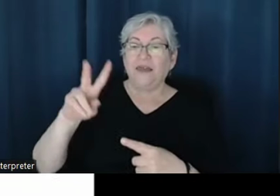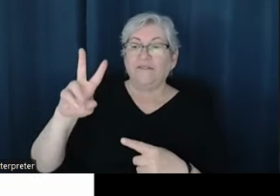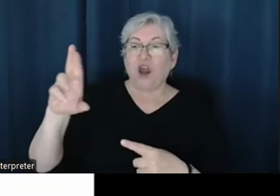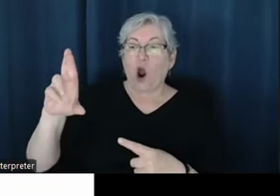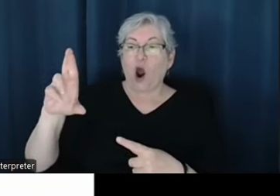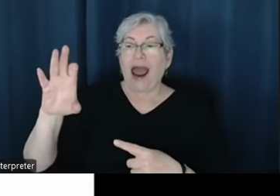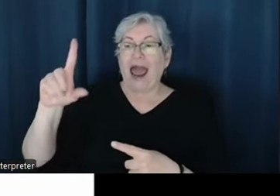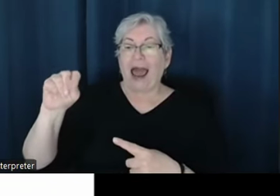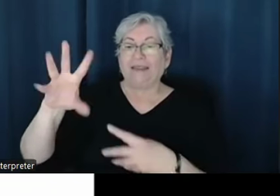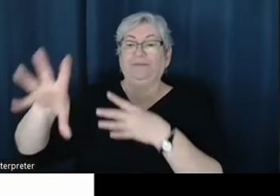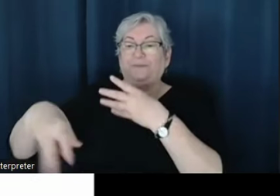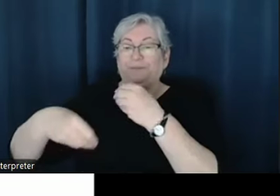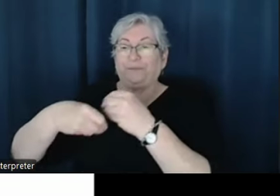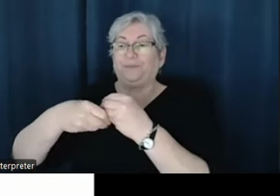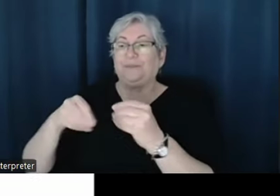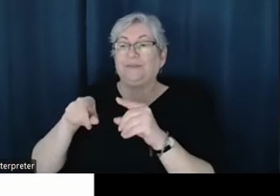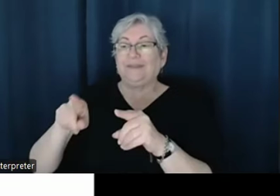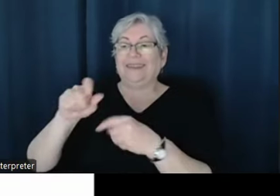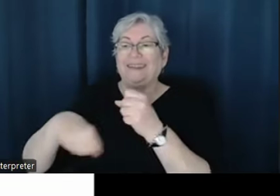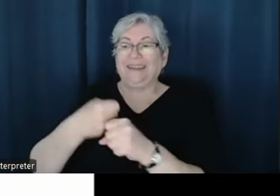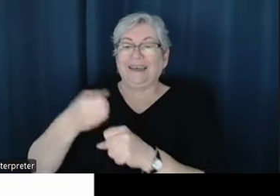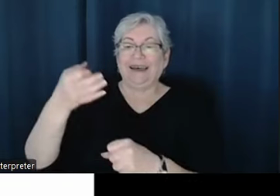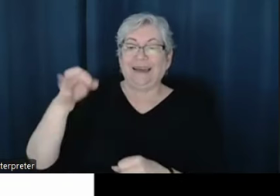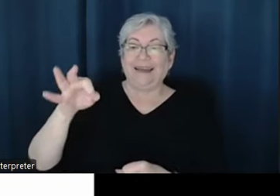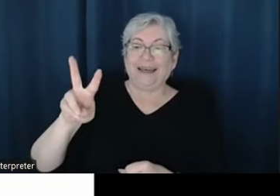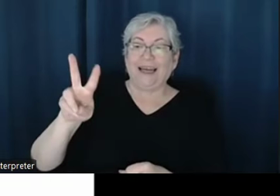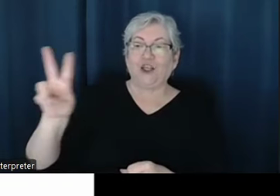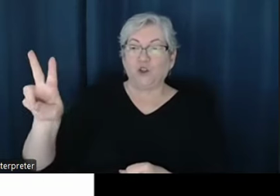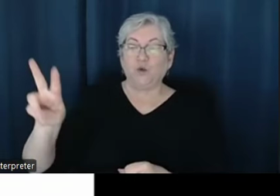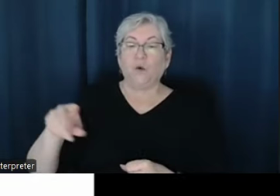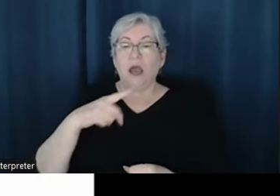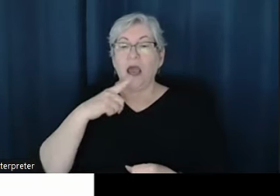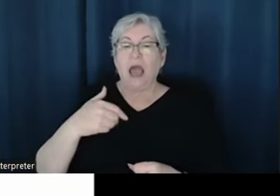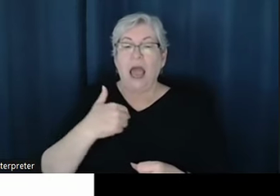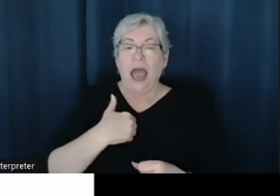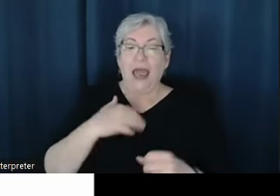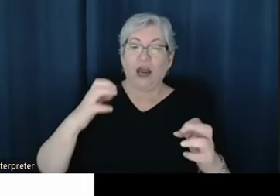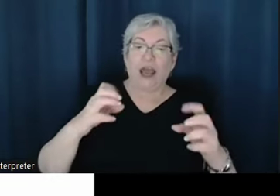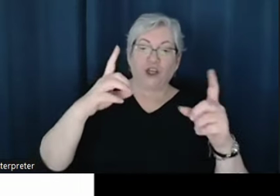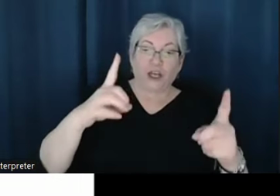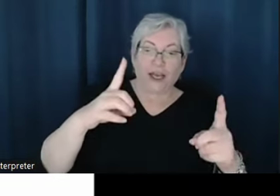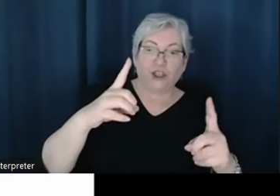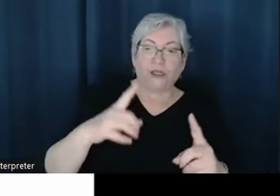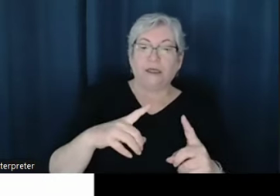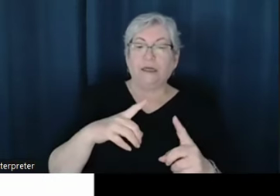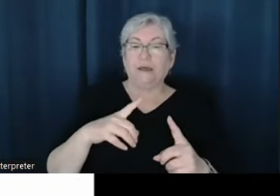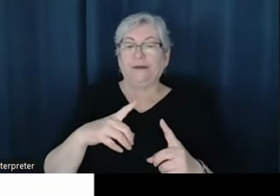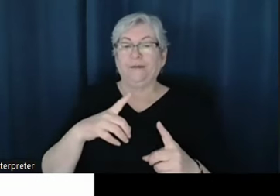transition to the Rehab Act. So you have special education, having transition added under special education in